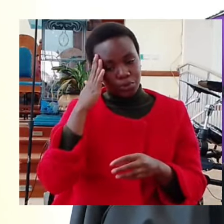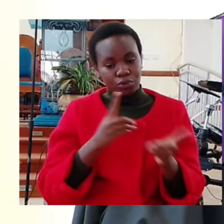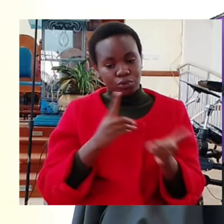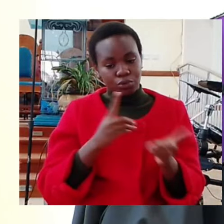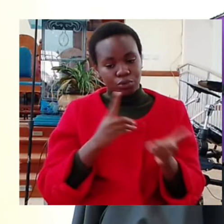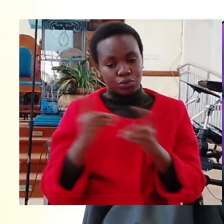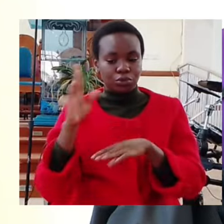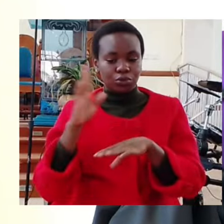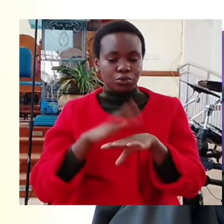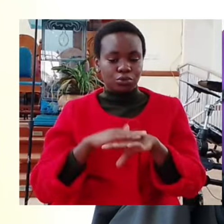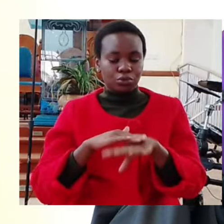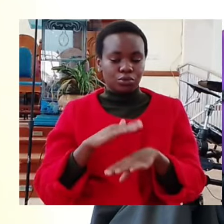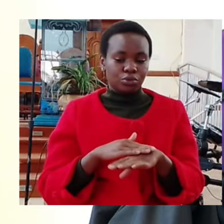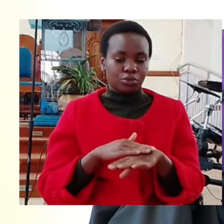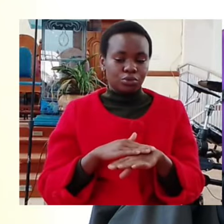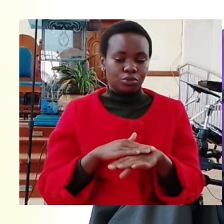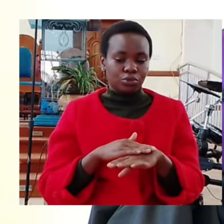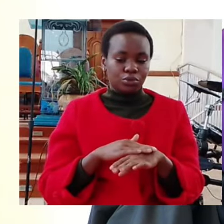Aino kaya kwa matakana.